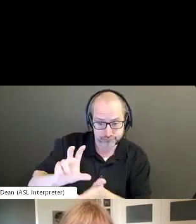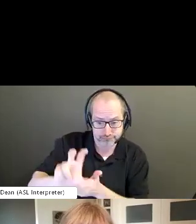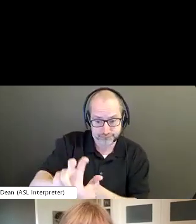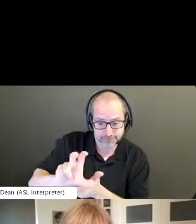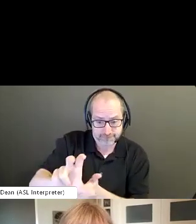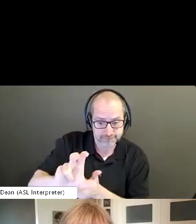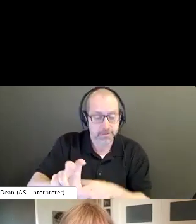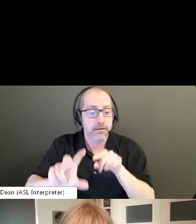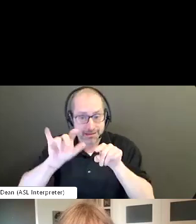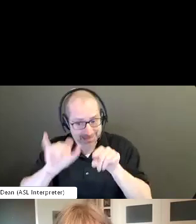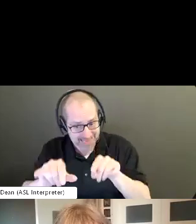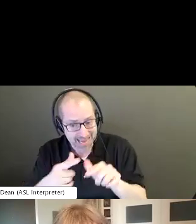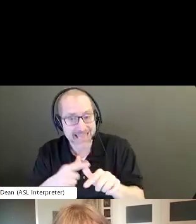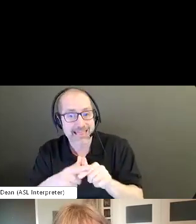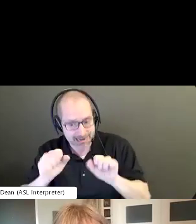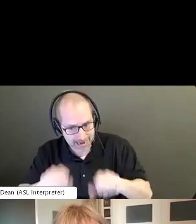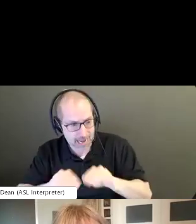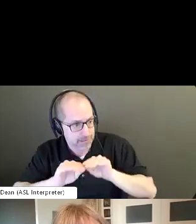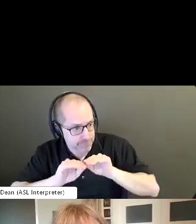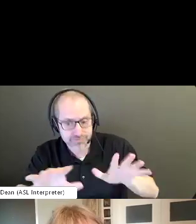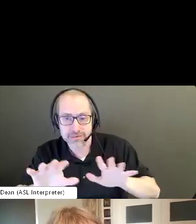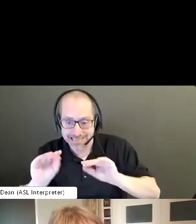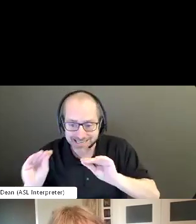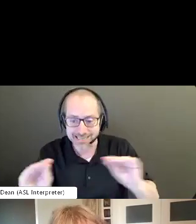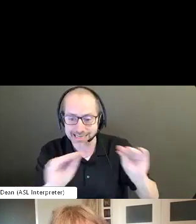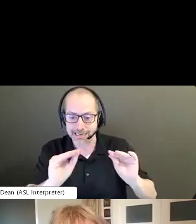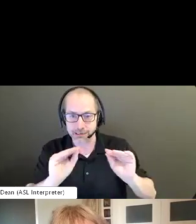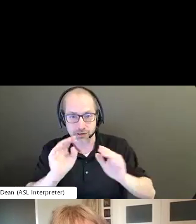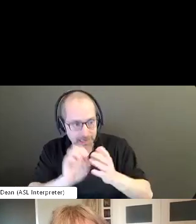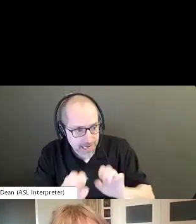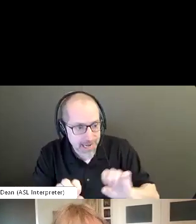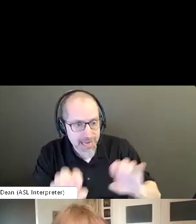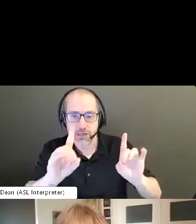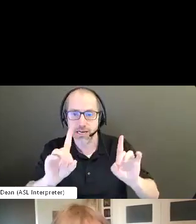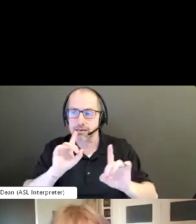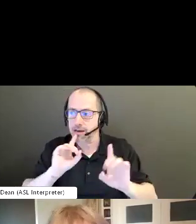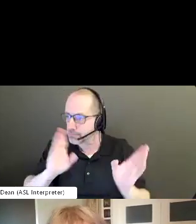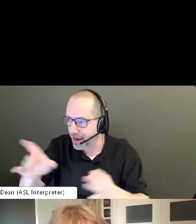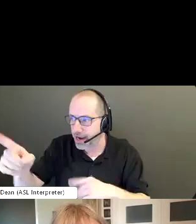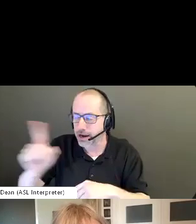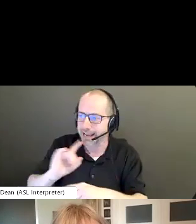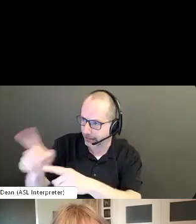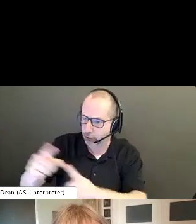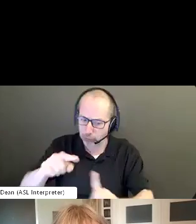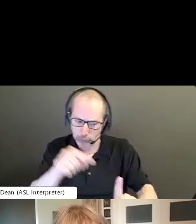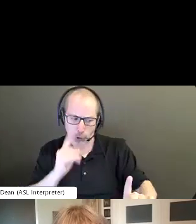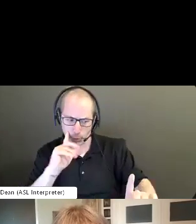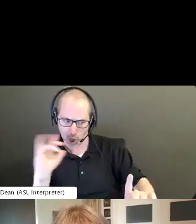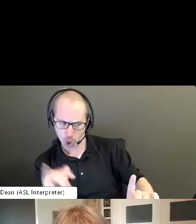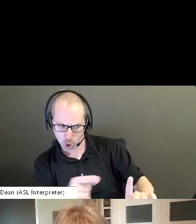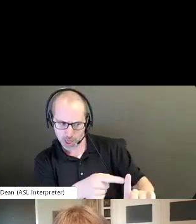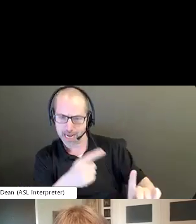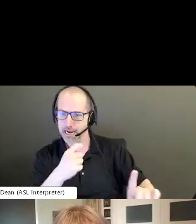us, if we were to prepare people to recognize warning signs, indications of escalating